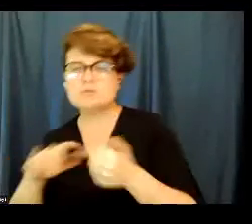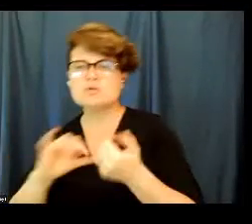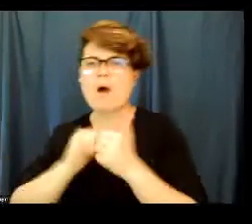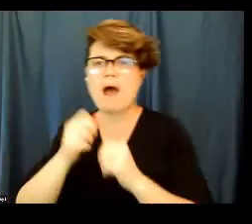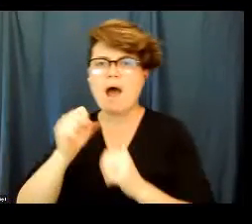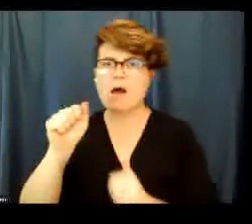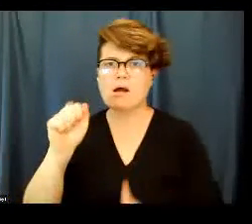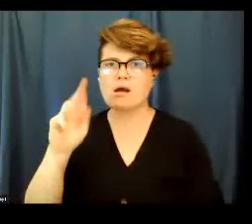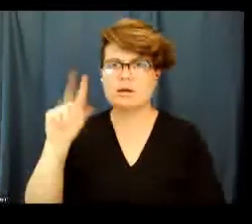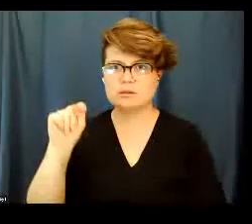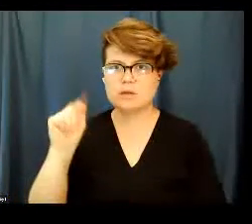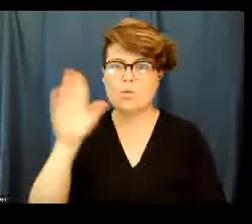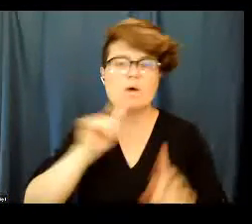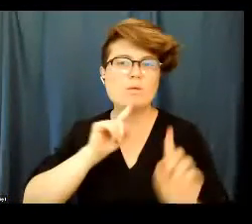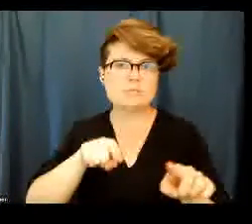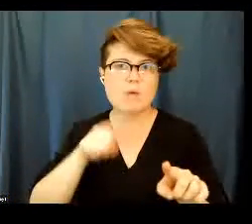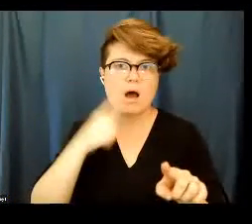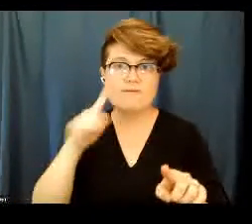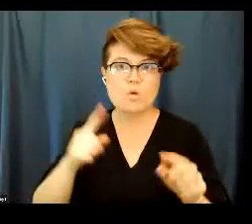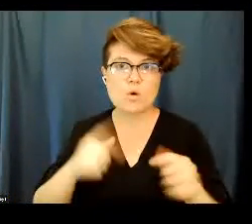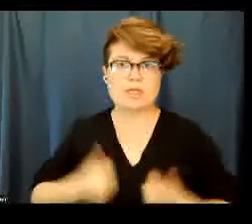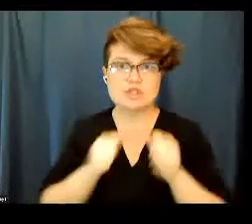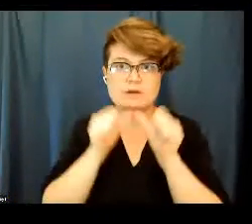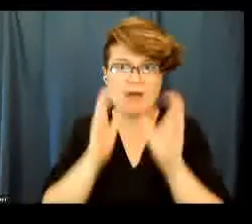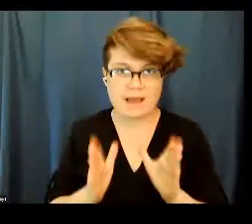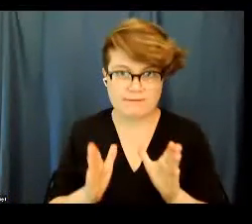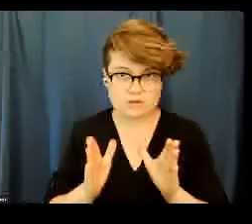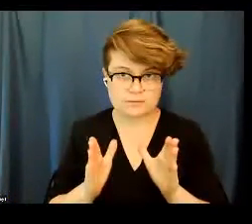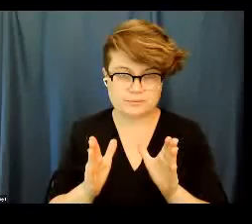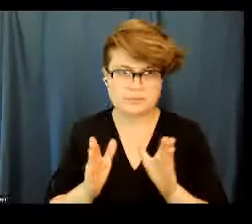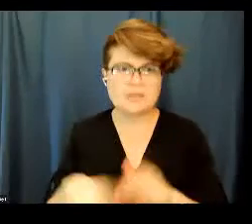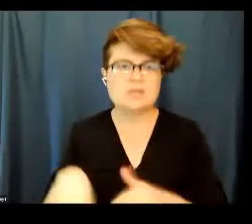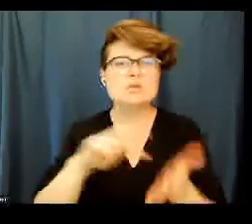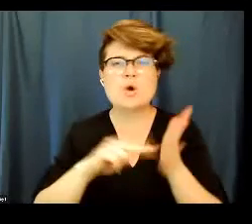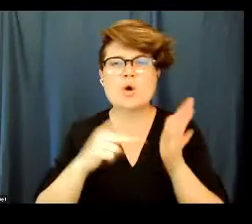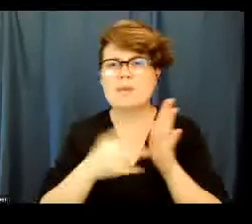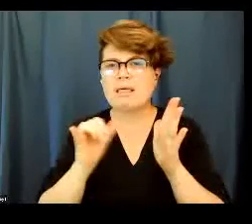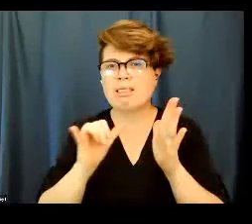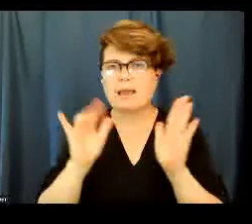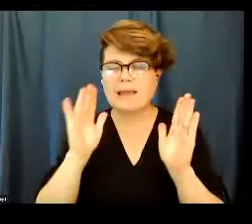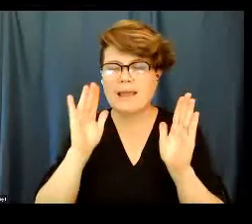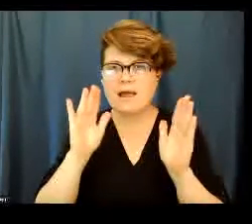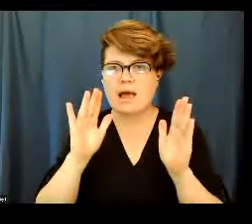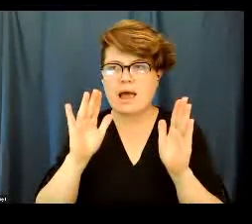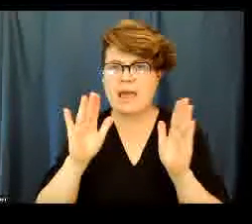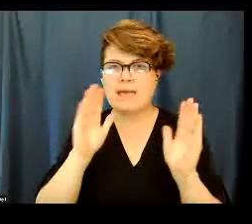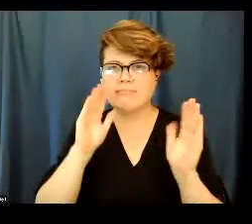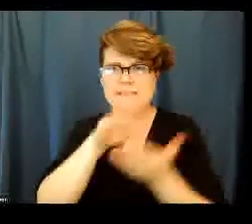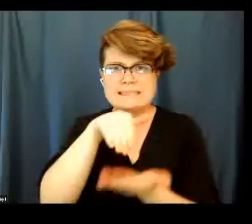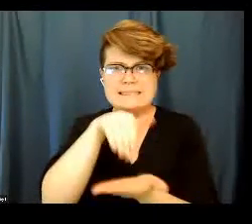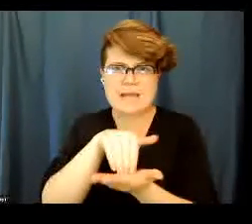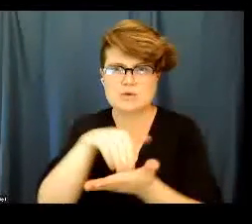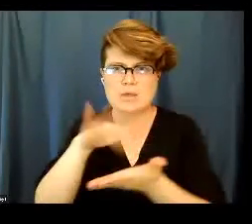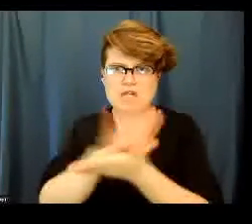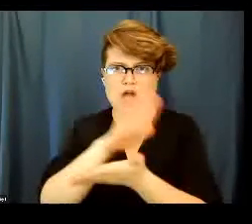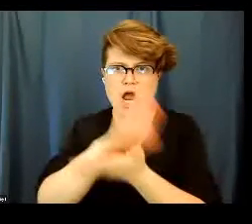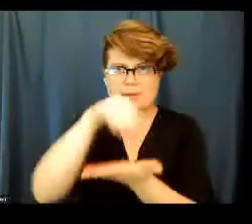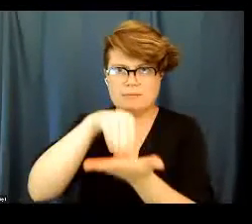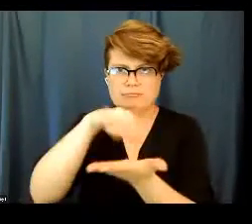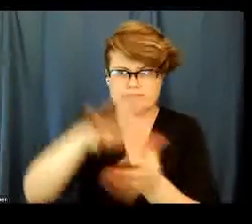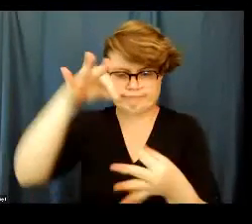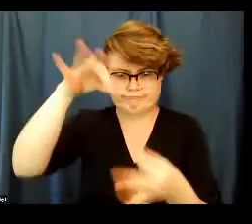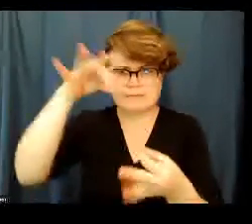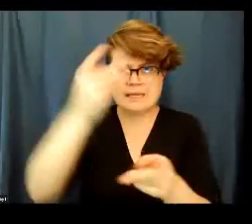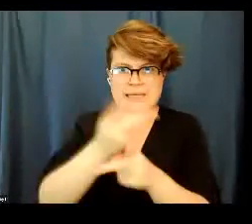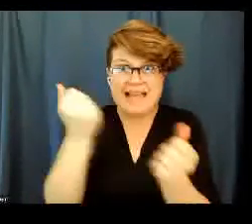going to respond to survivors, right? So it's going to be kind of like a centralized document that really demonstrates what we